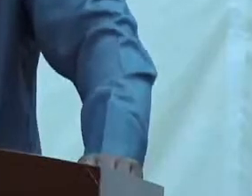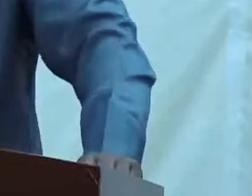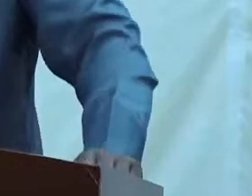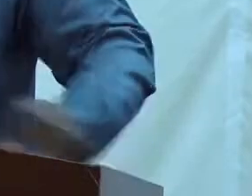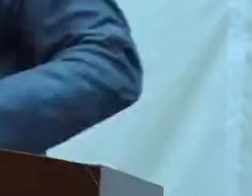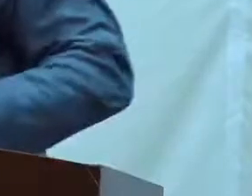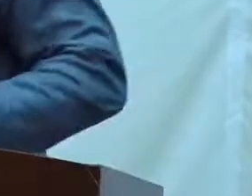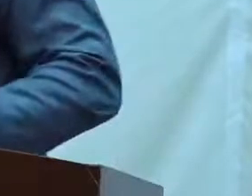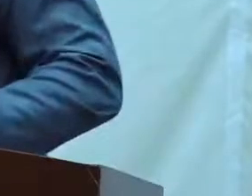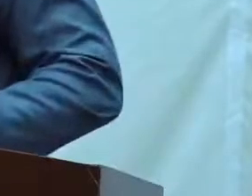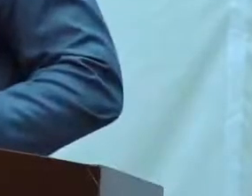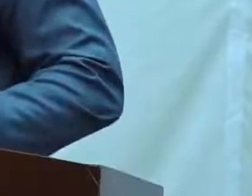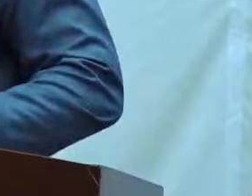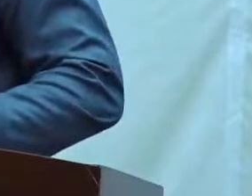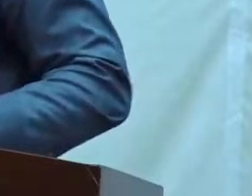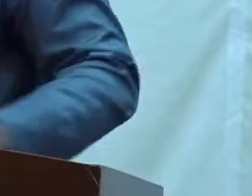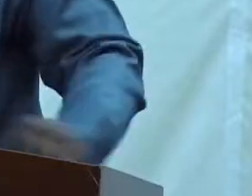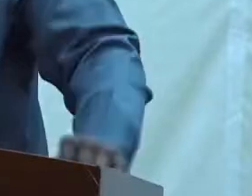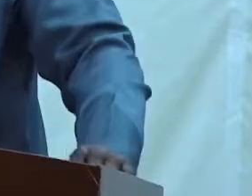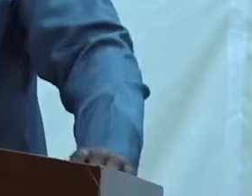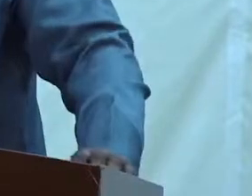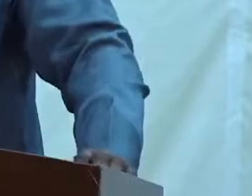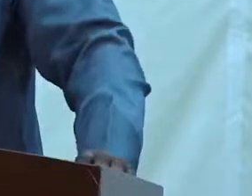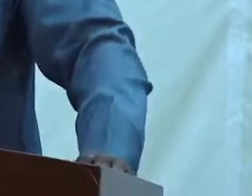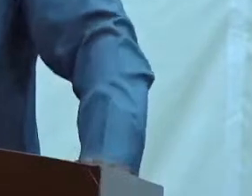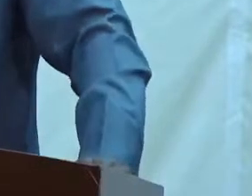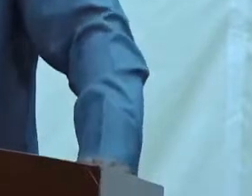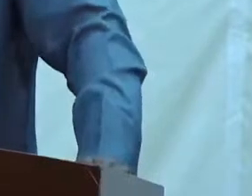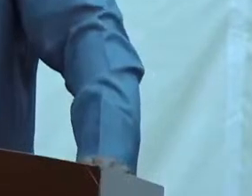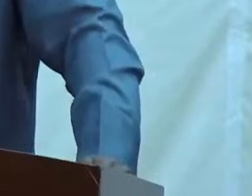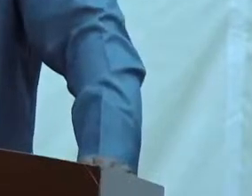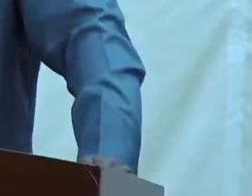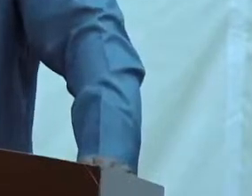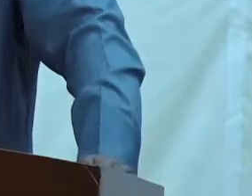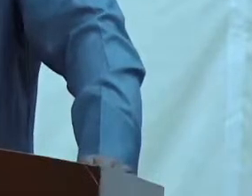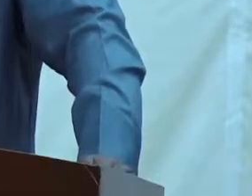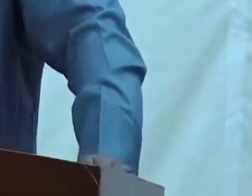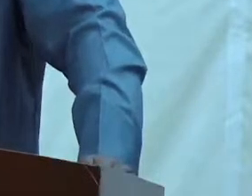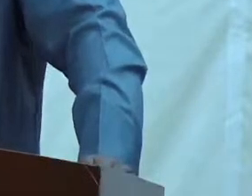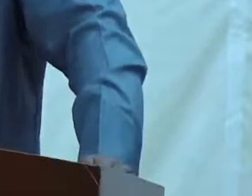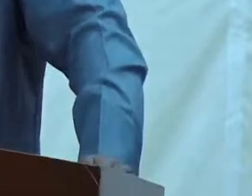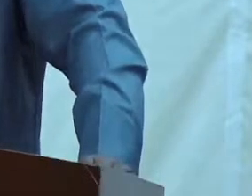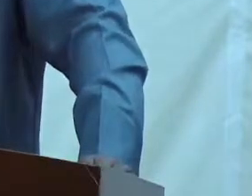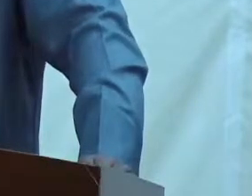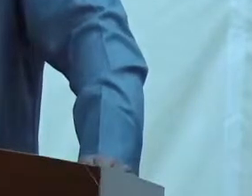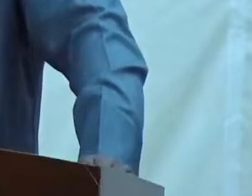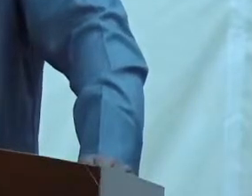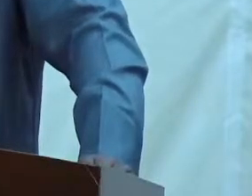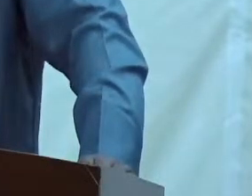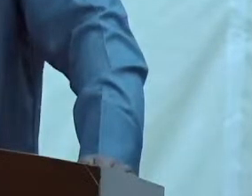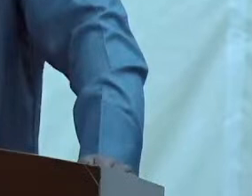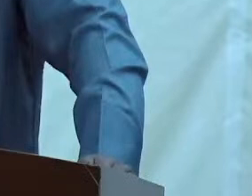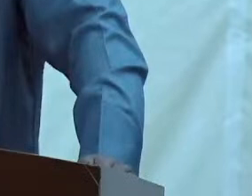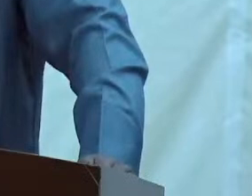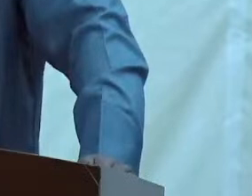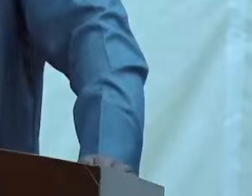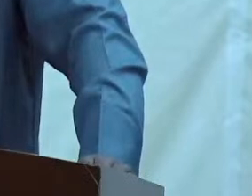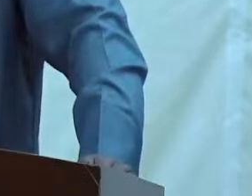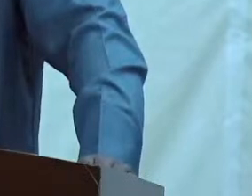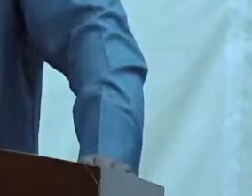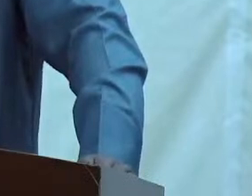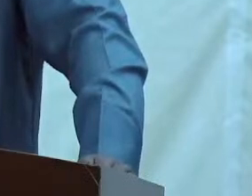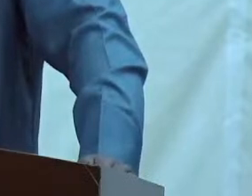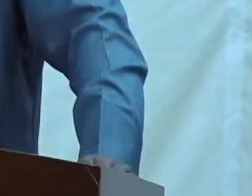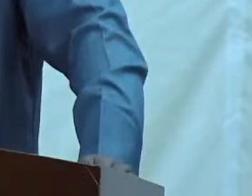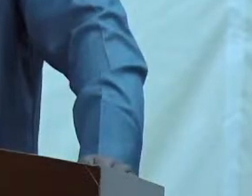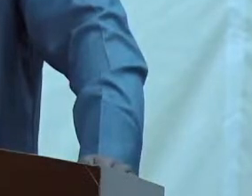decentralized or deconcentrated political authority in which different components of state and society work to complement